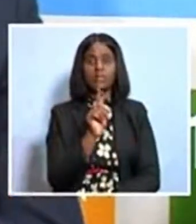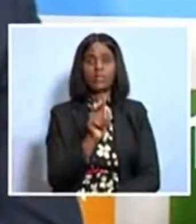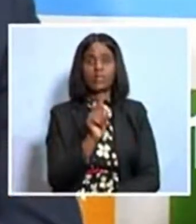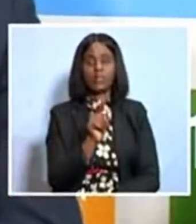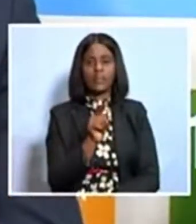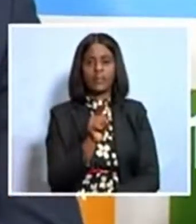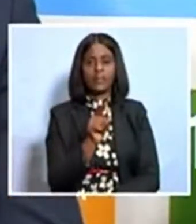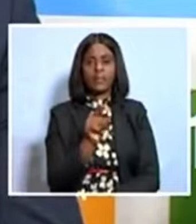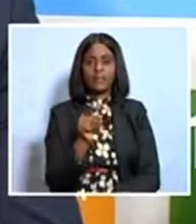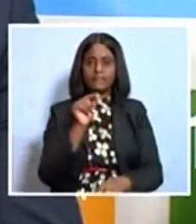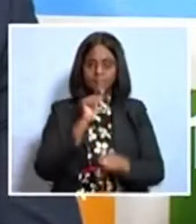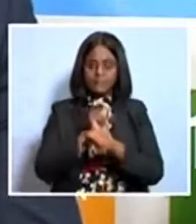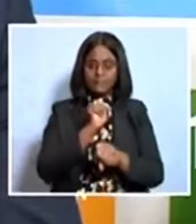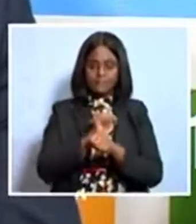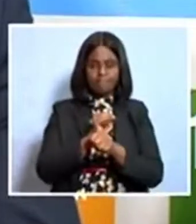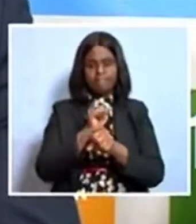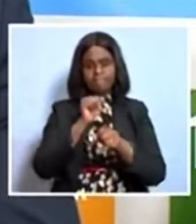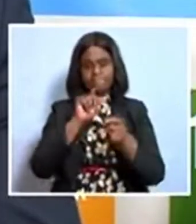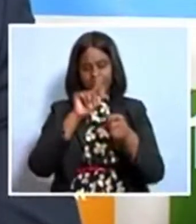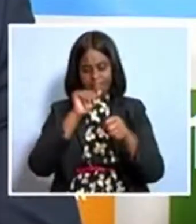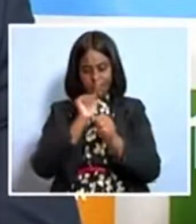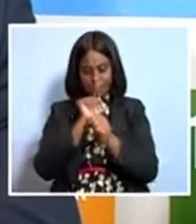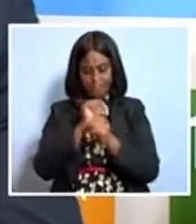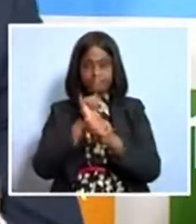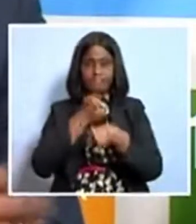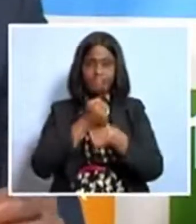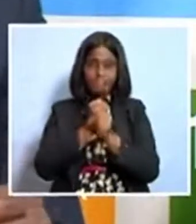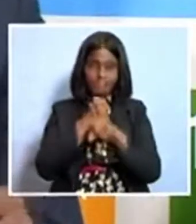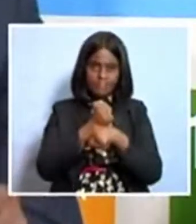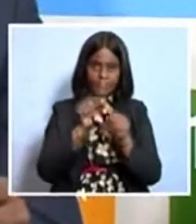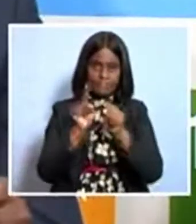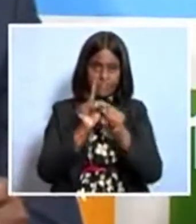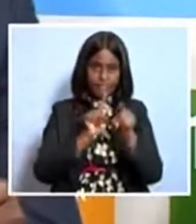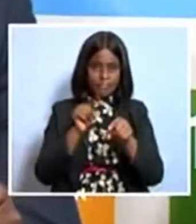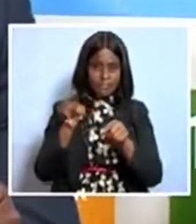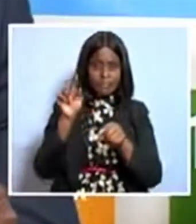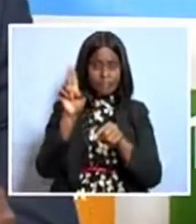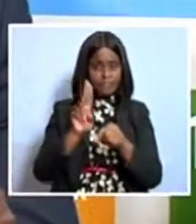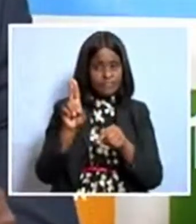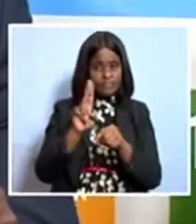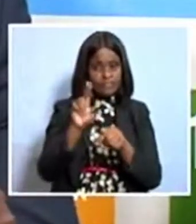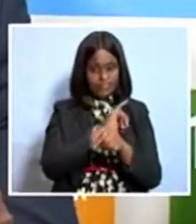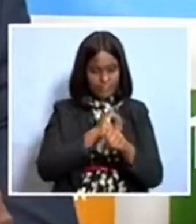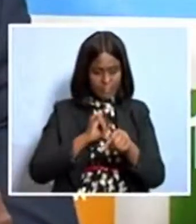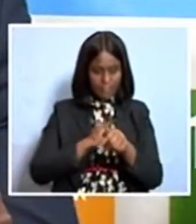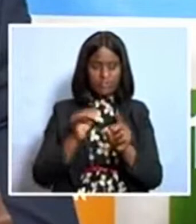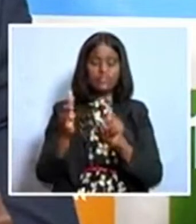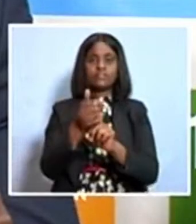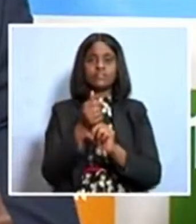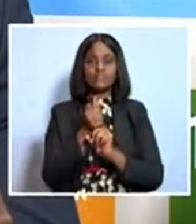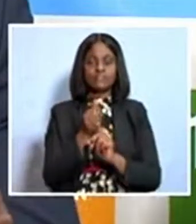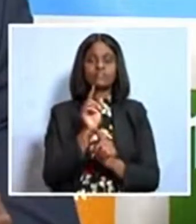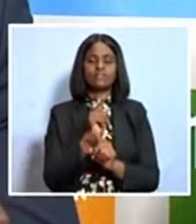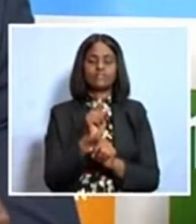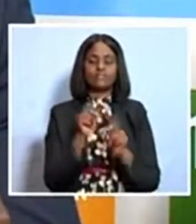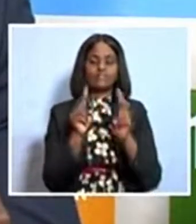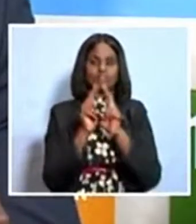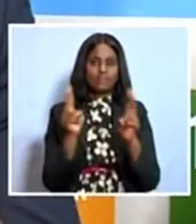economic transformation and job creation, and underlines industrialization to be achieved.